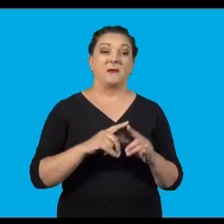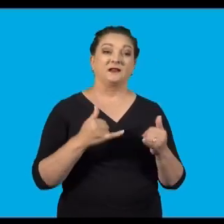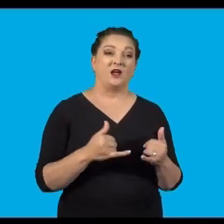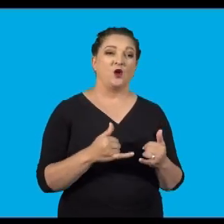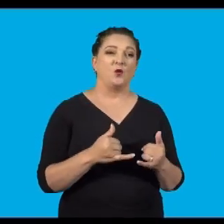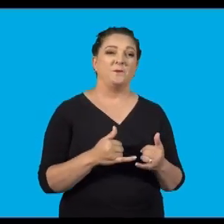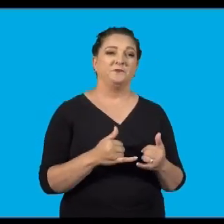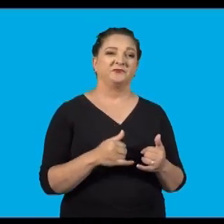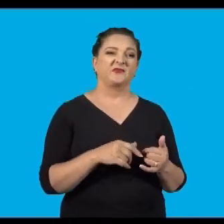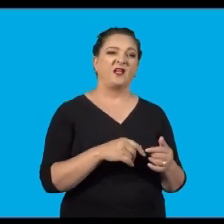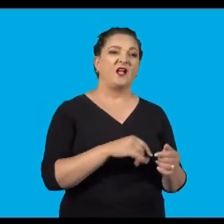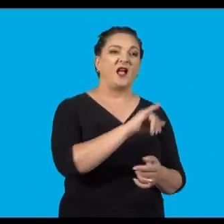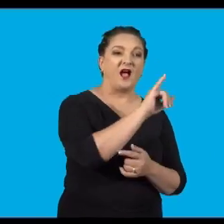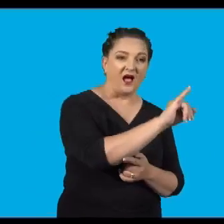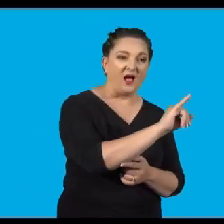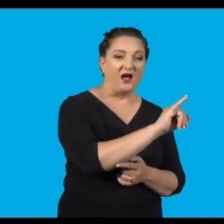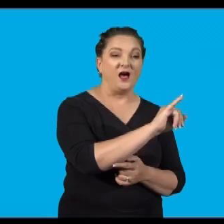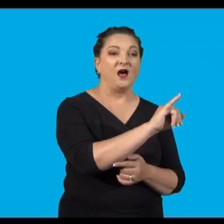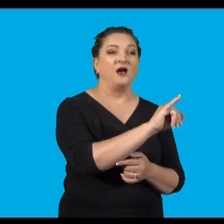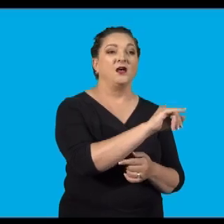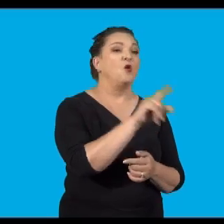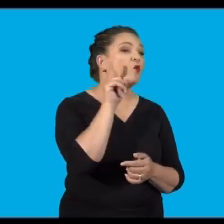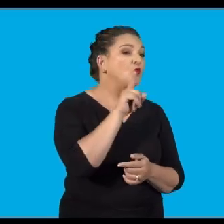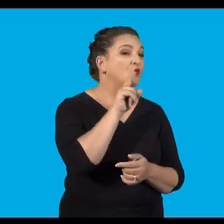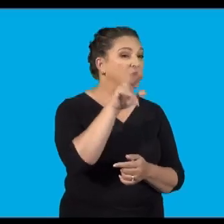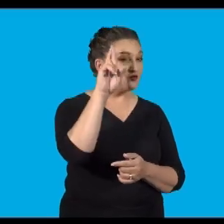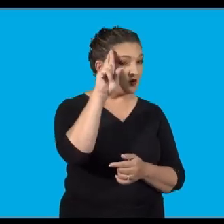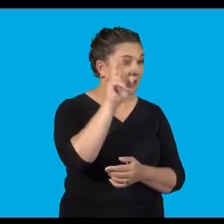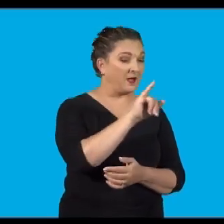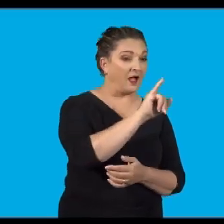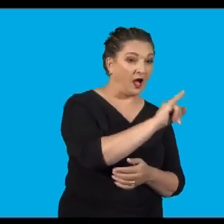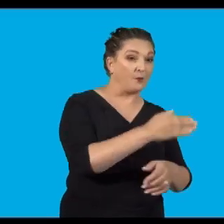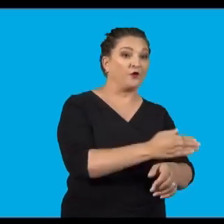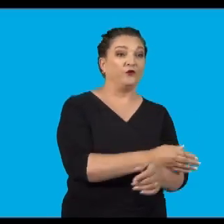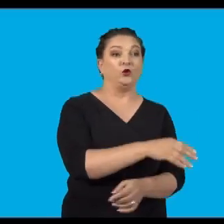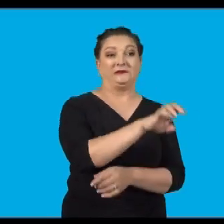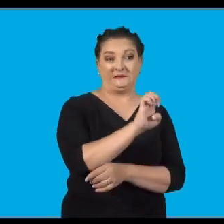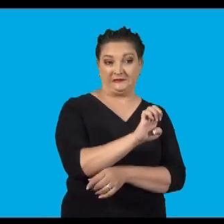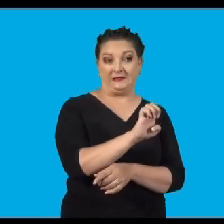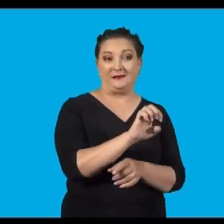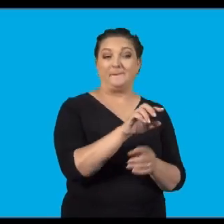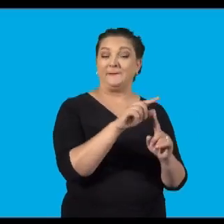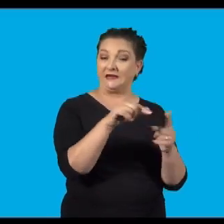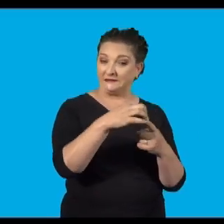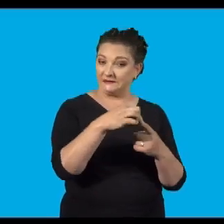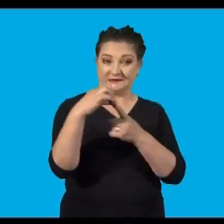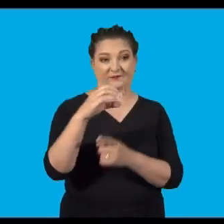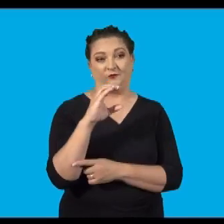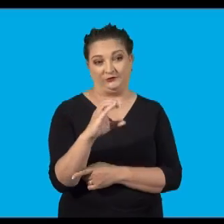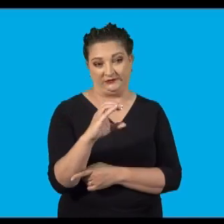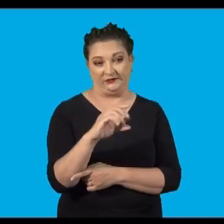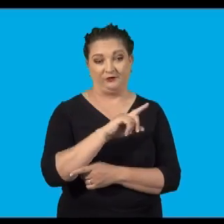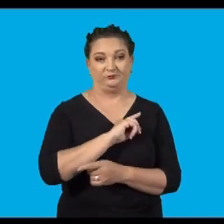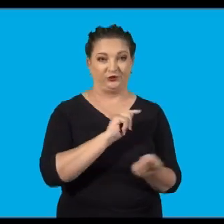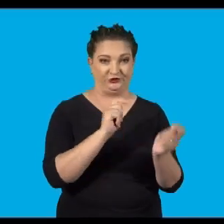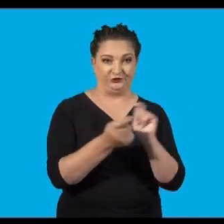it's always I before E, except after C. So we say believe, but then with receive, we change the